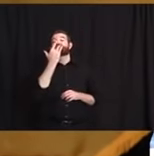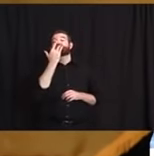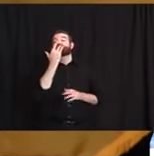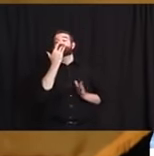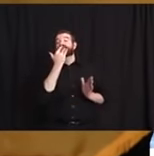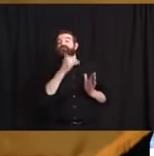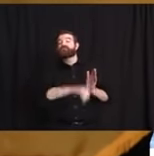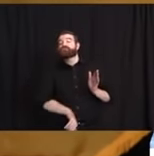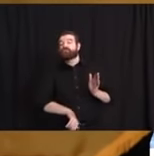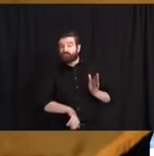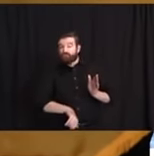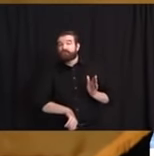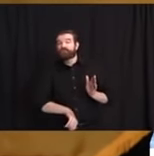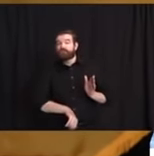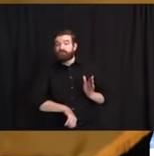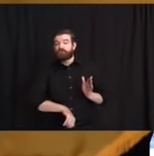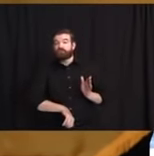changed.